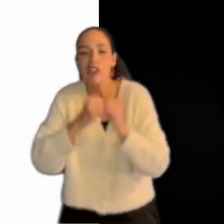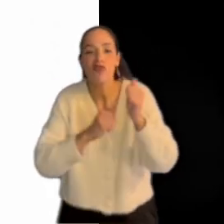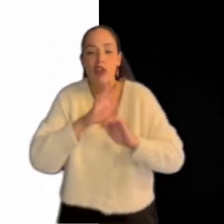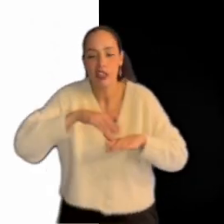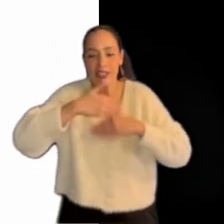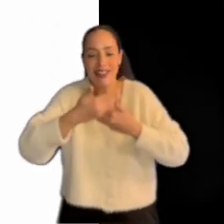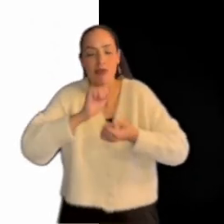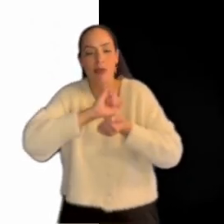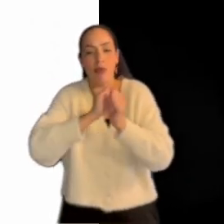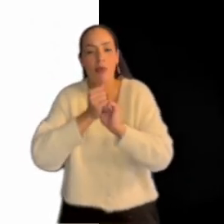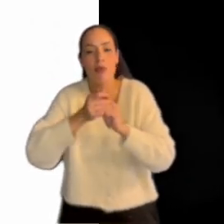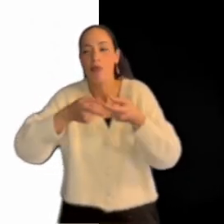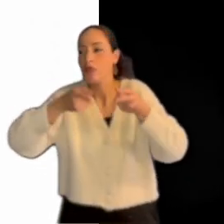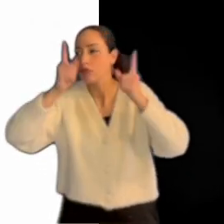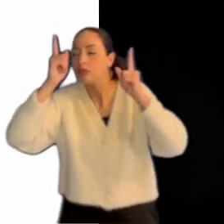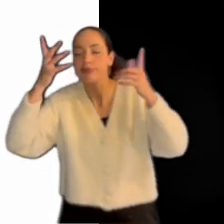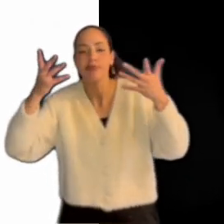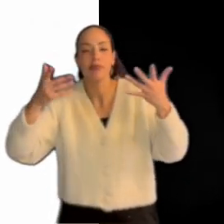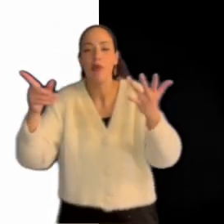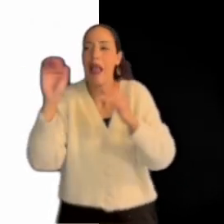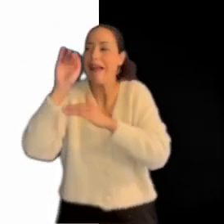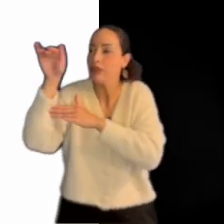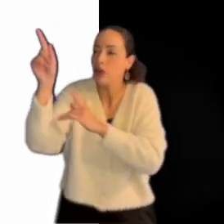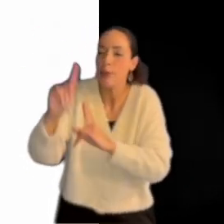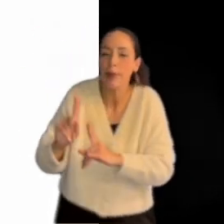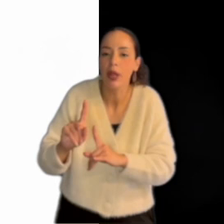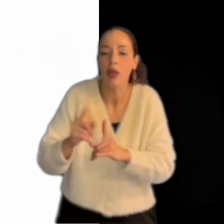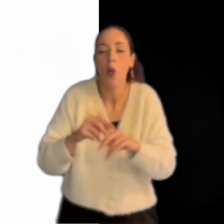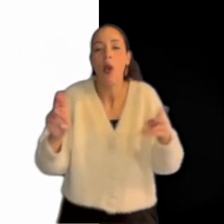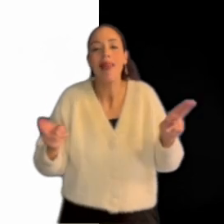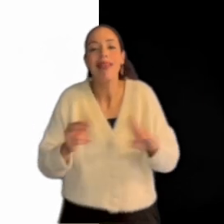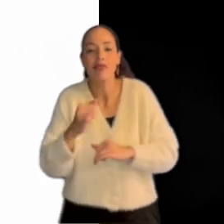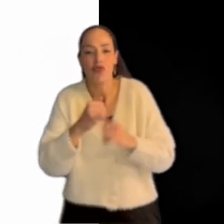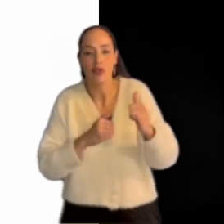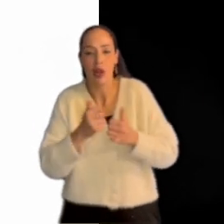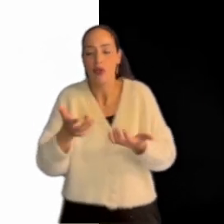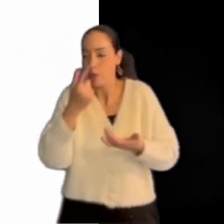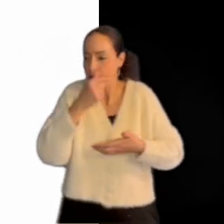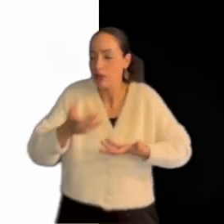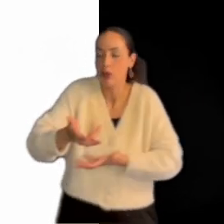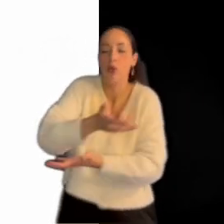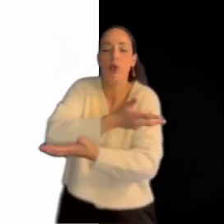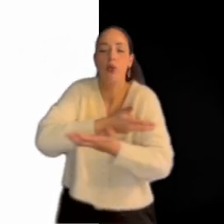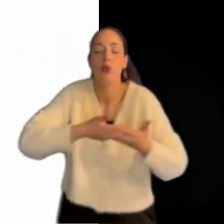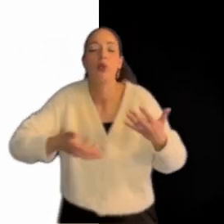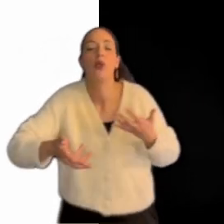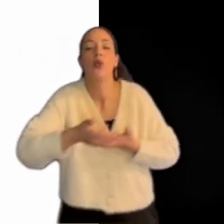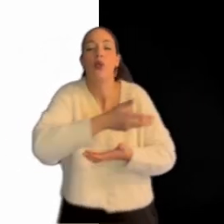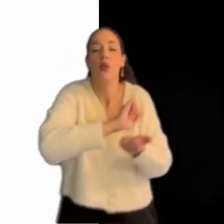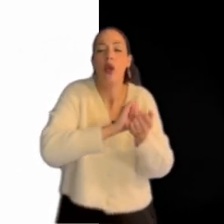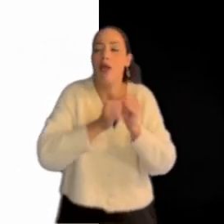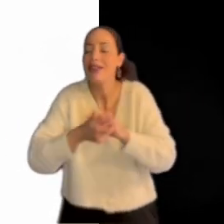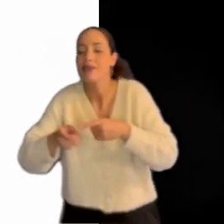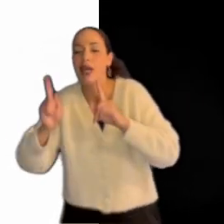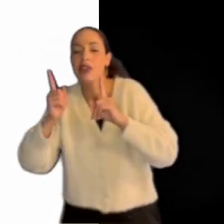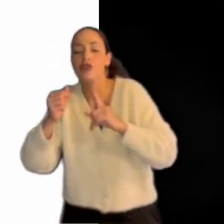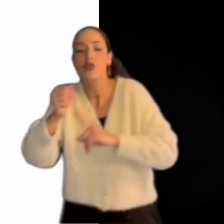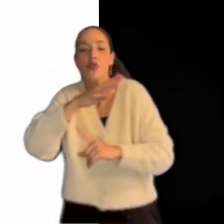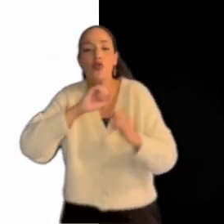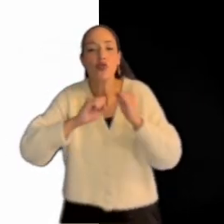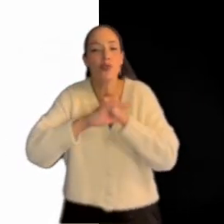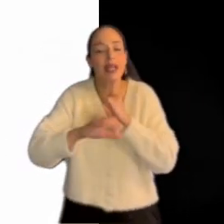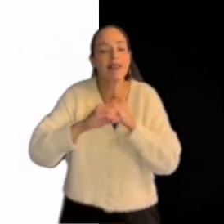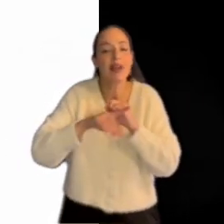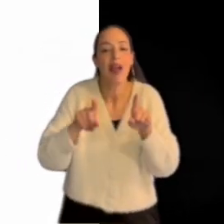through conversations with colleagues and managers, or by using social media platforms such as WhatsApp groups to share experiences, seek feedback